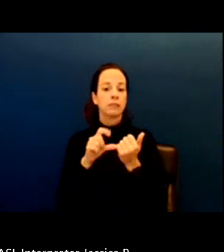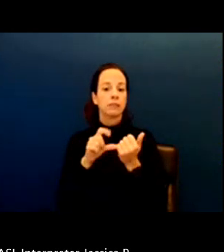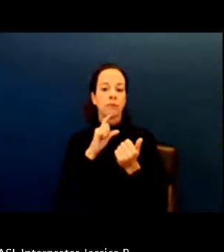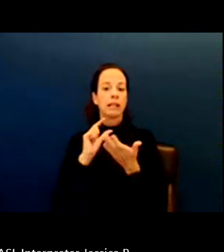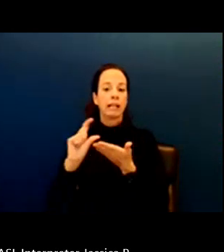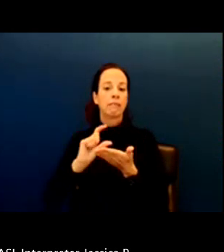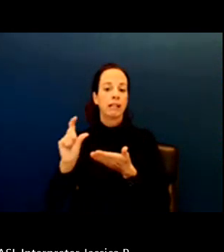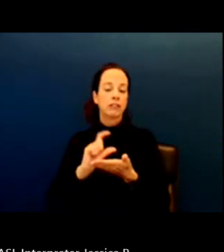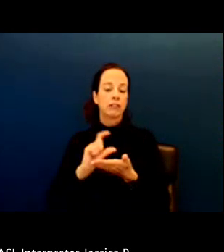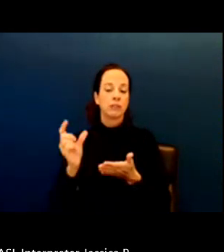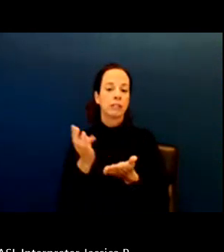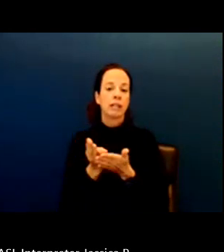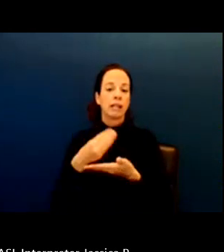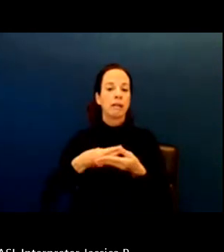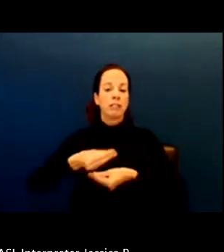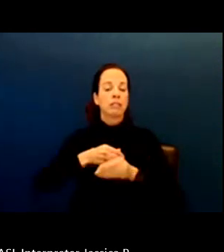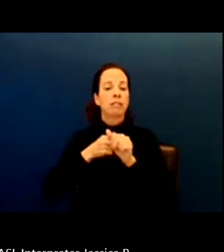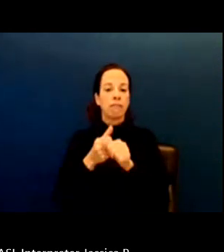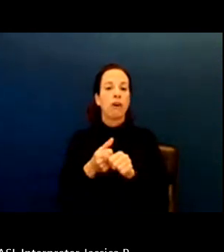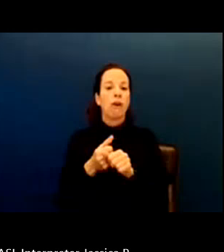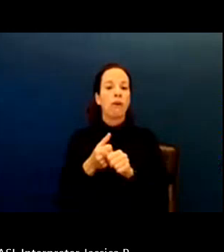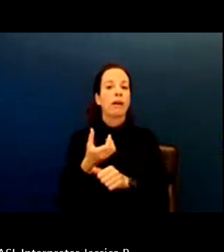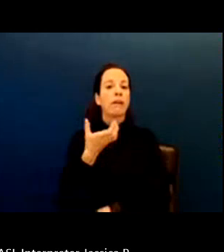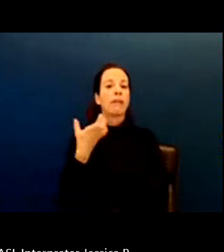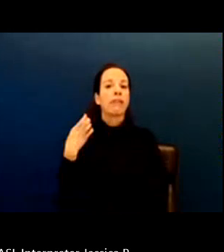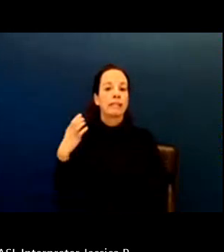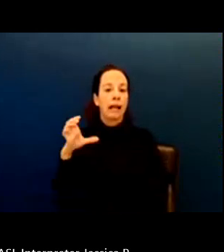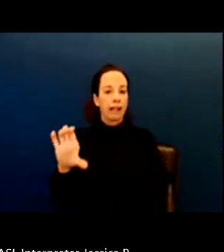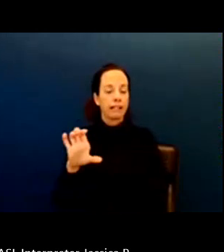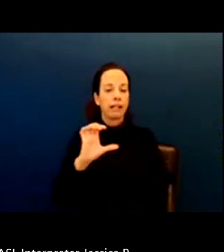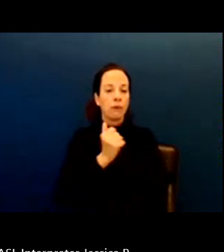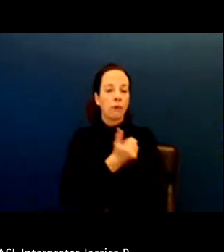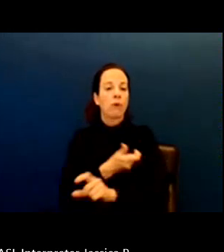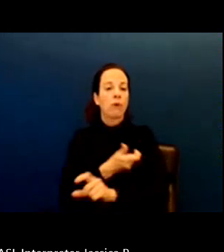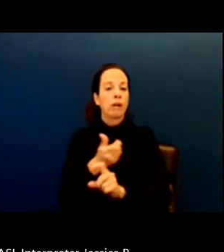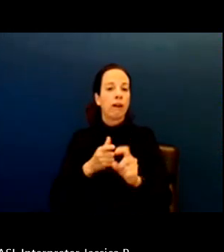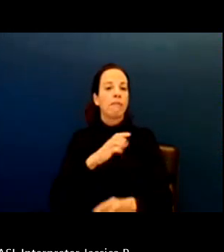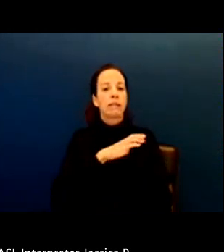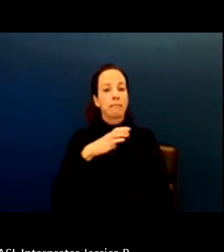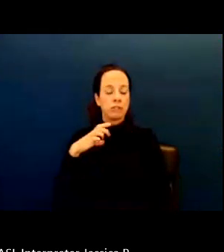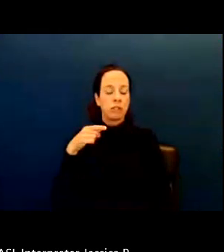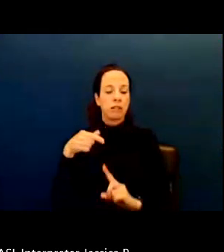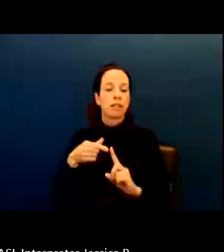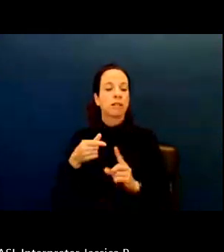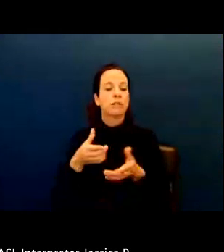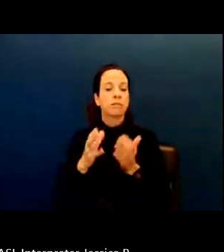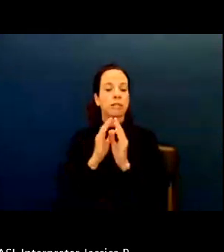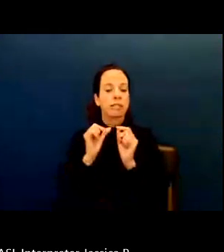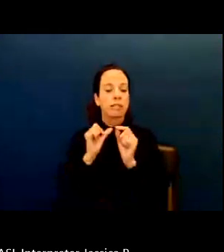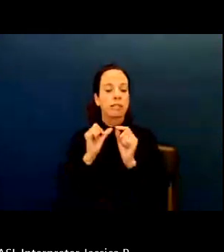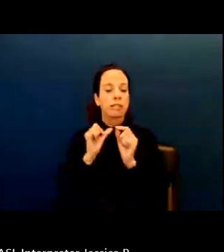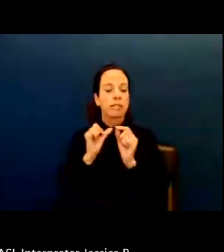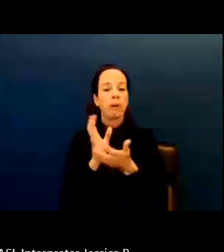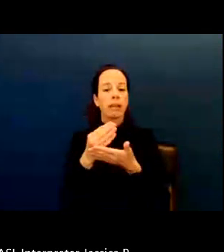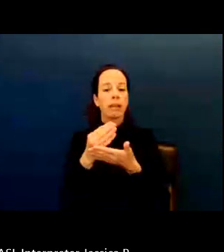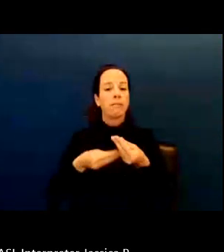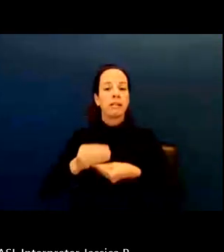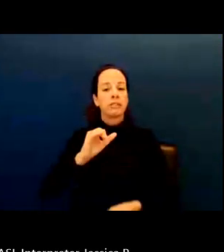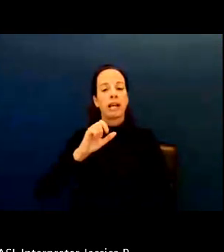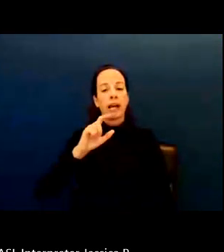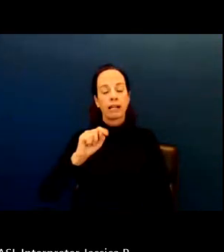budget under the delegated authority from the Commission. This request is consistent with the Budget Act of